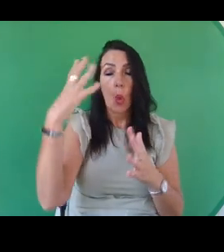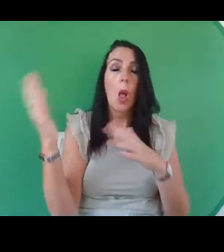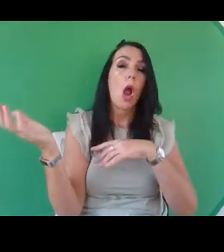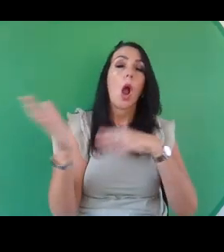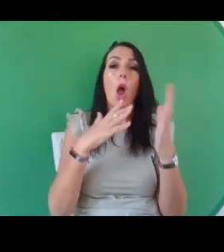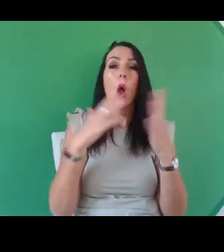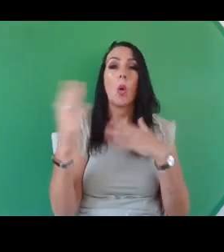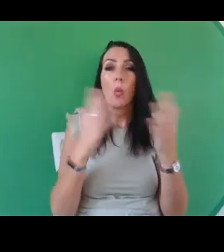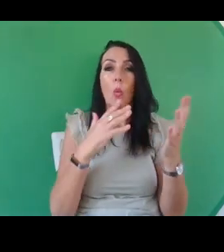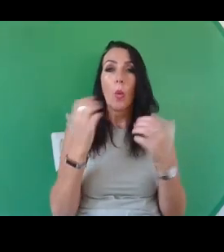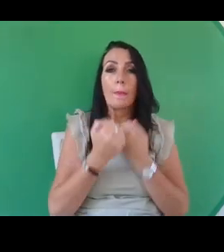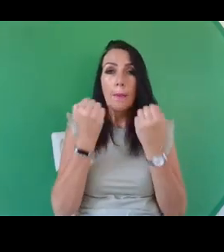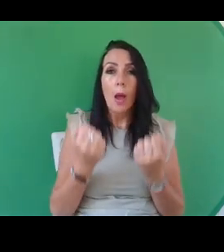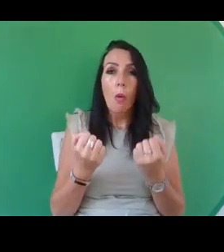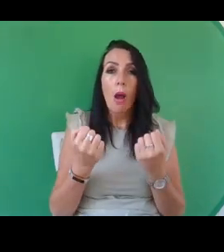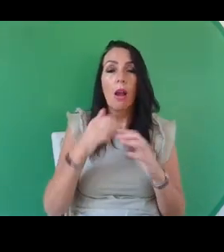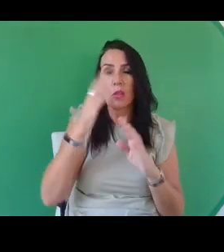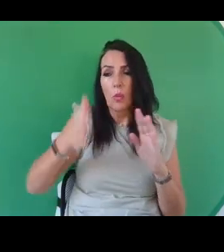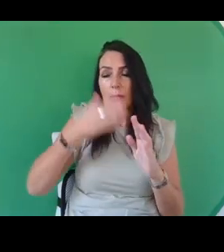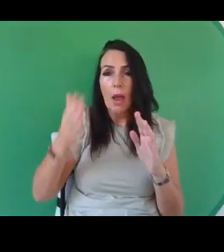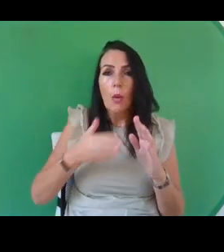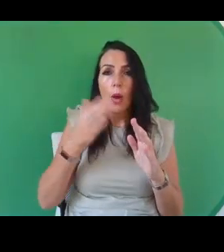and improve energy efficiency.